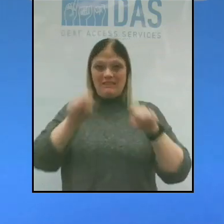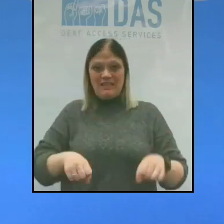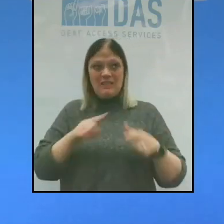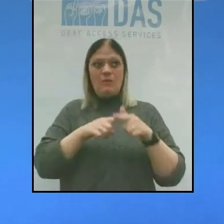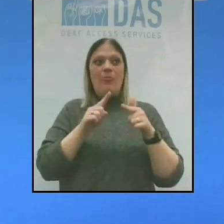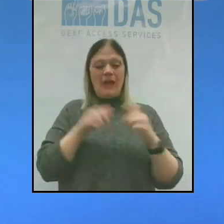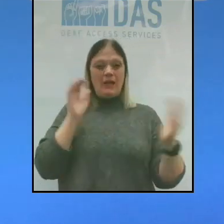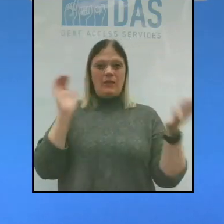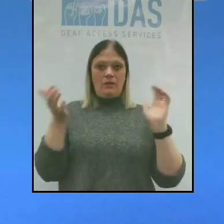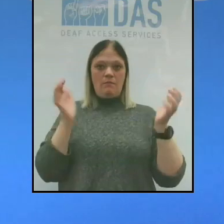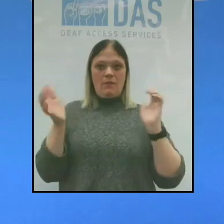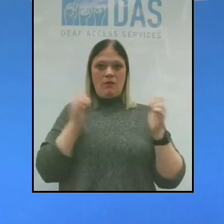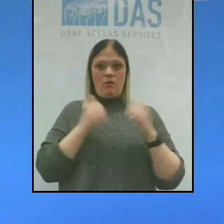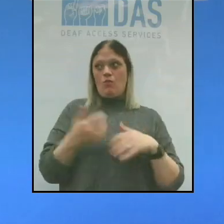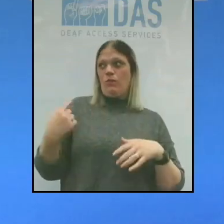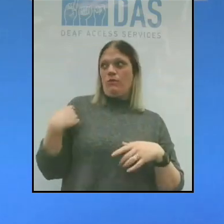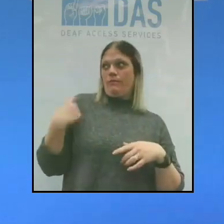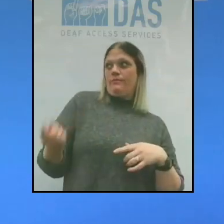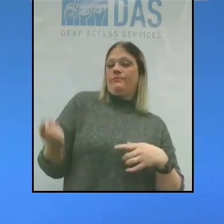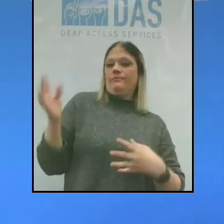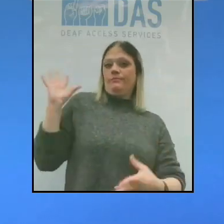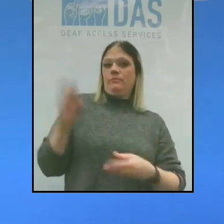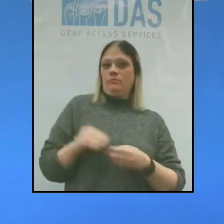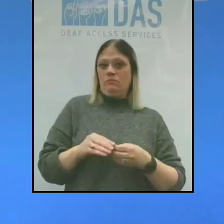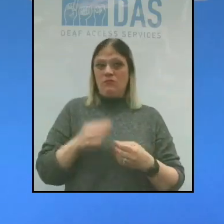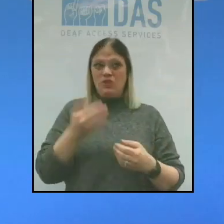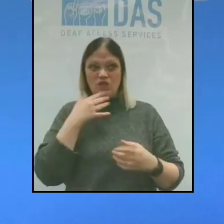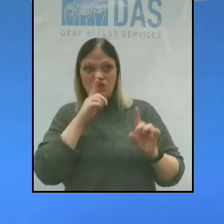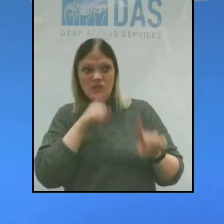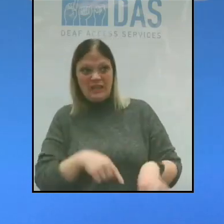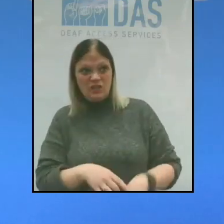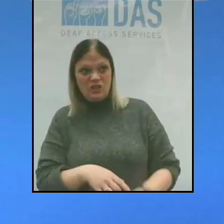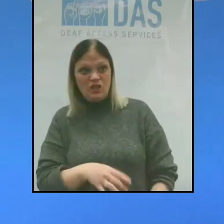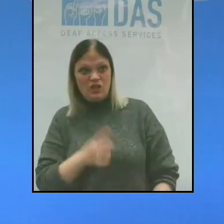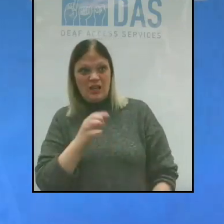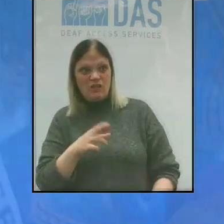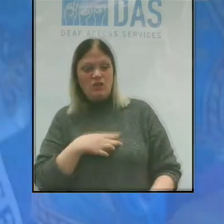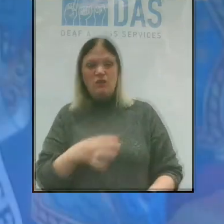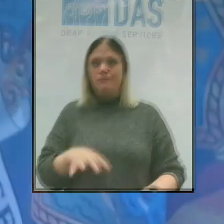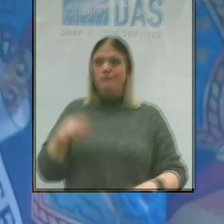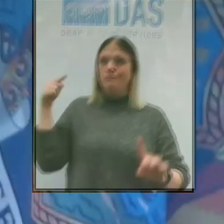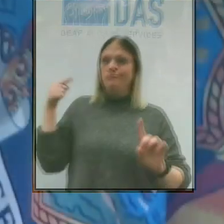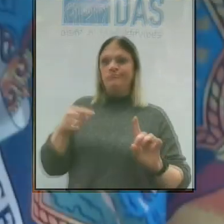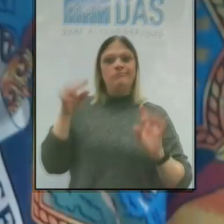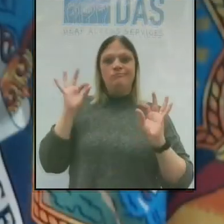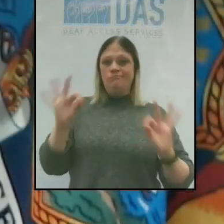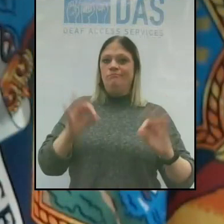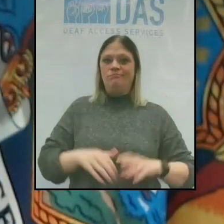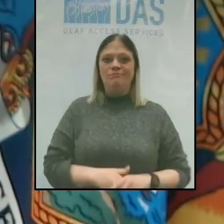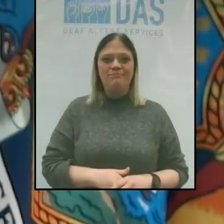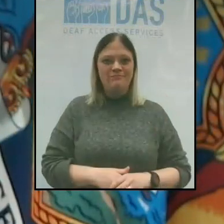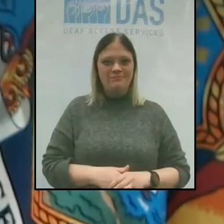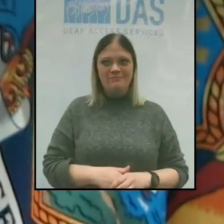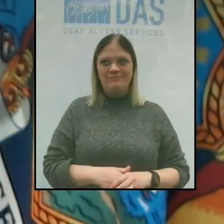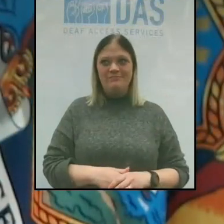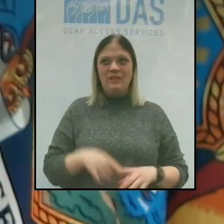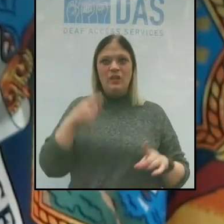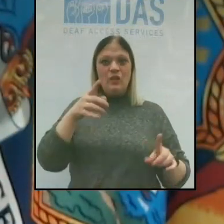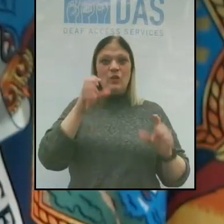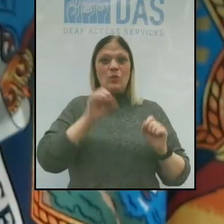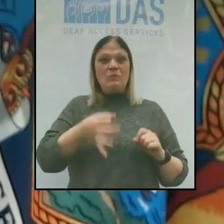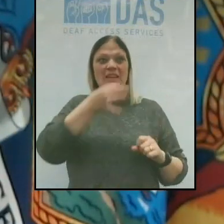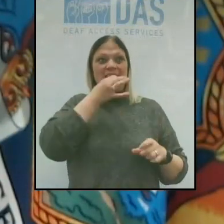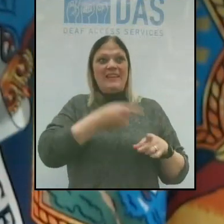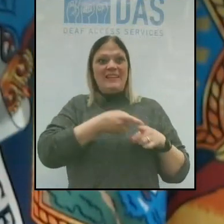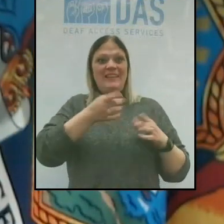comparison with prior years. How'd I do with that answer, Doc? Spot on. You could be an